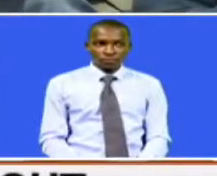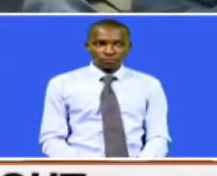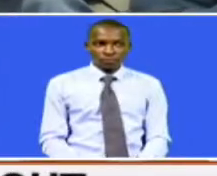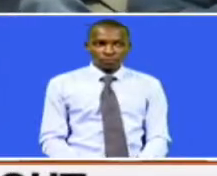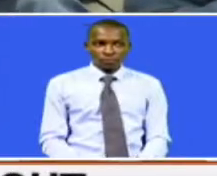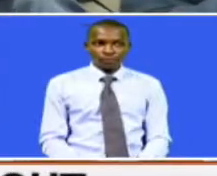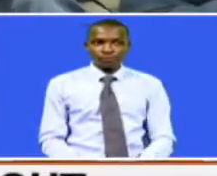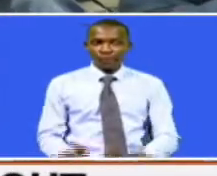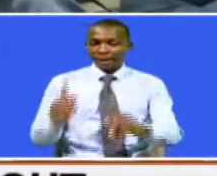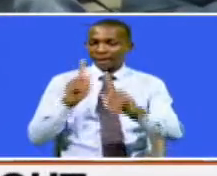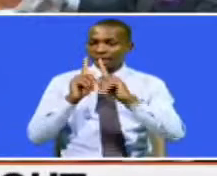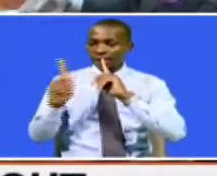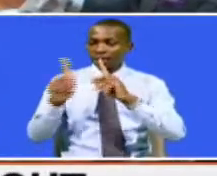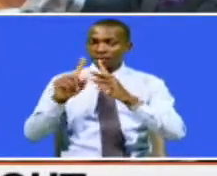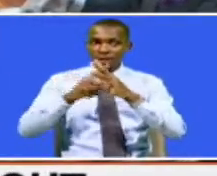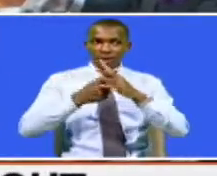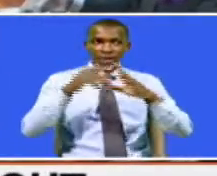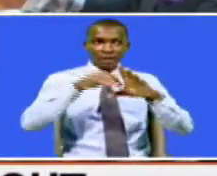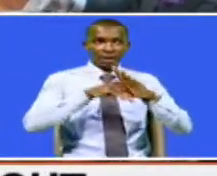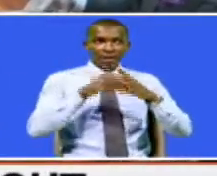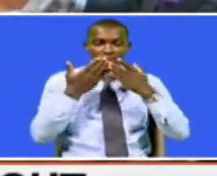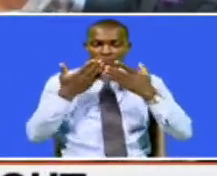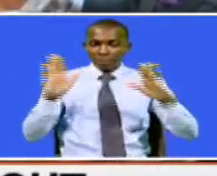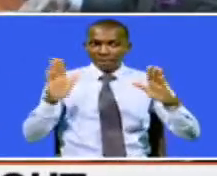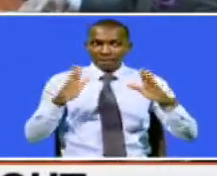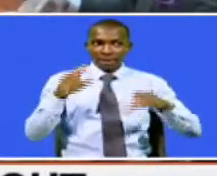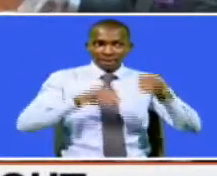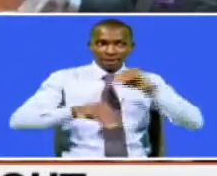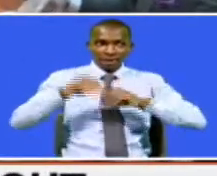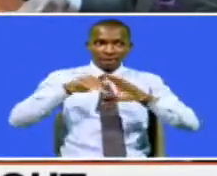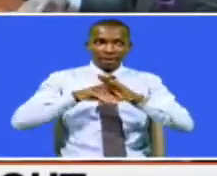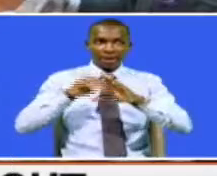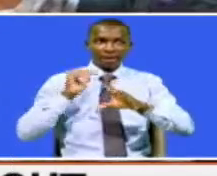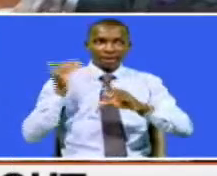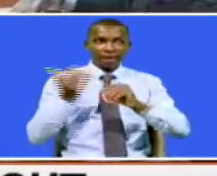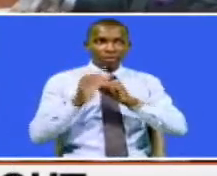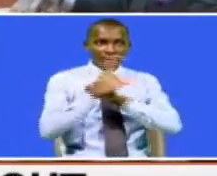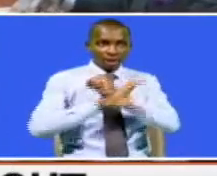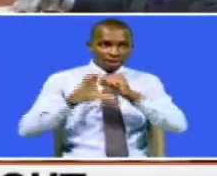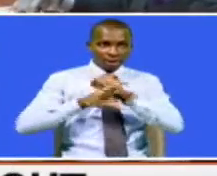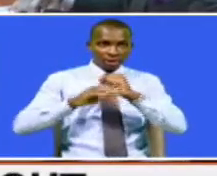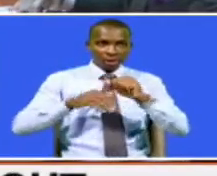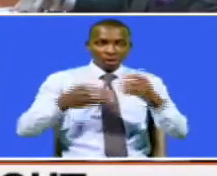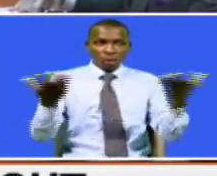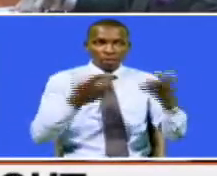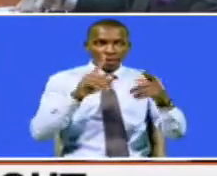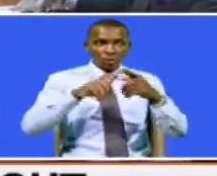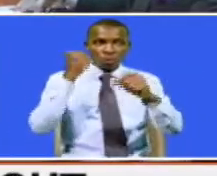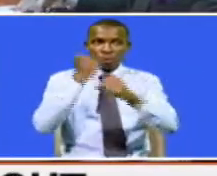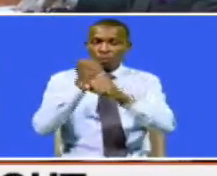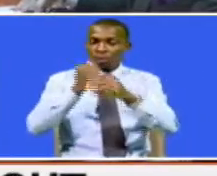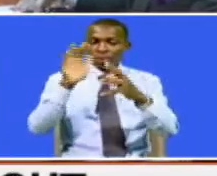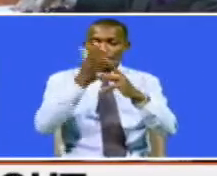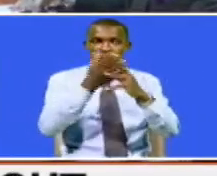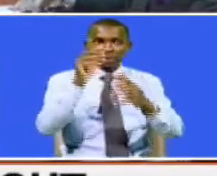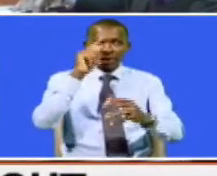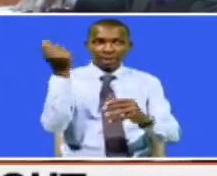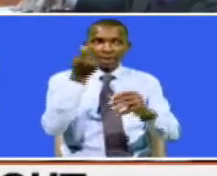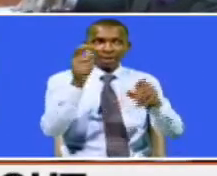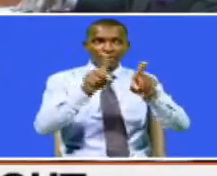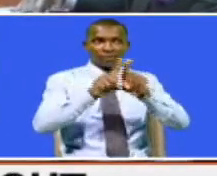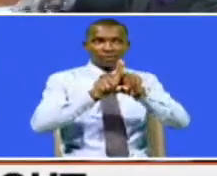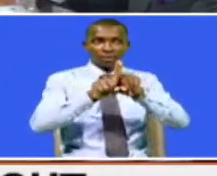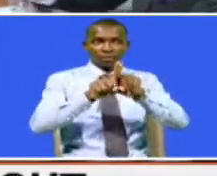Yes. The talks touched on the just concluded election in the country and areas of cooperation between Kenya and the United